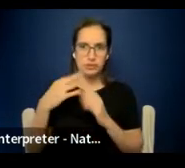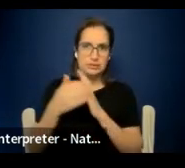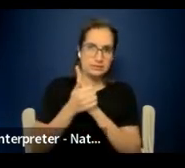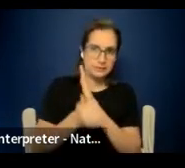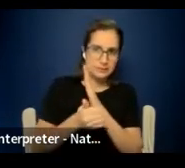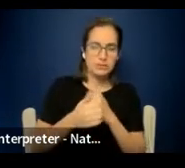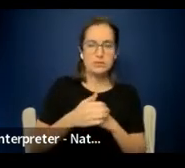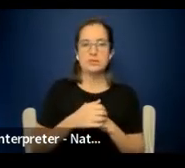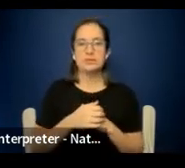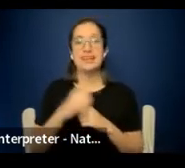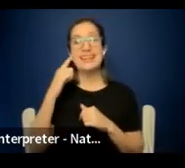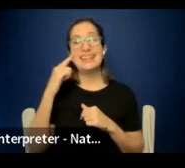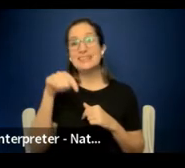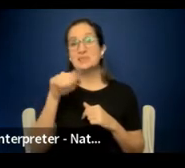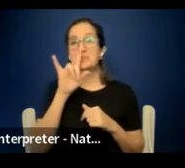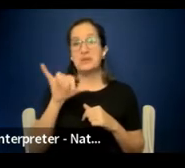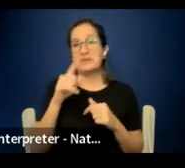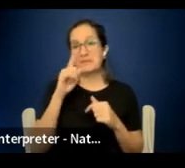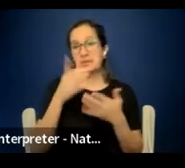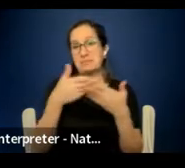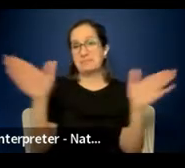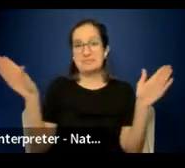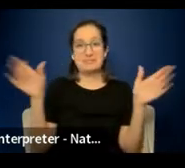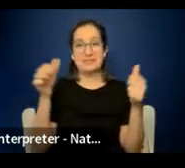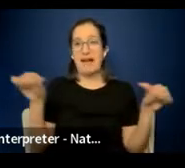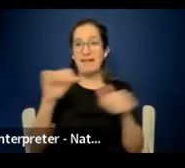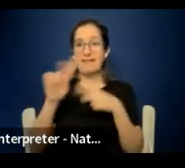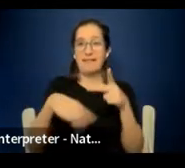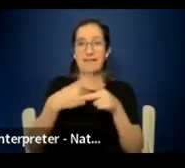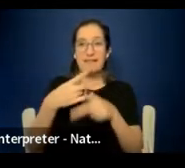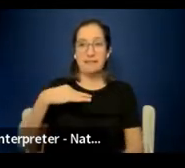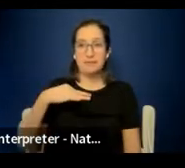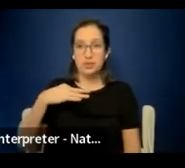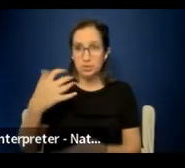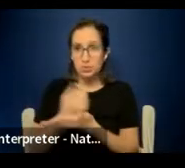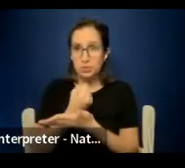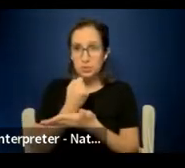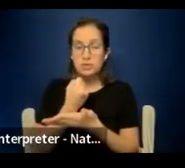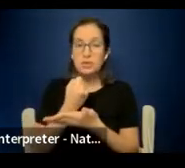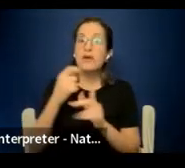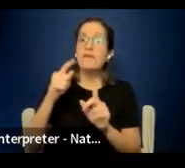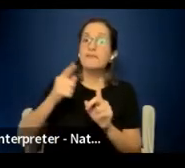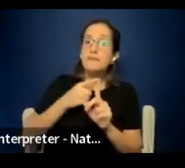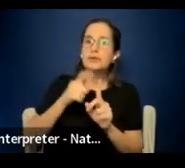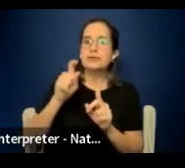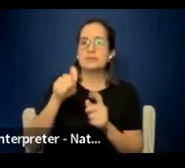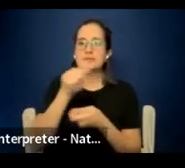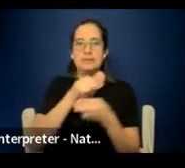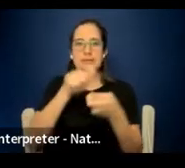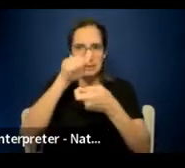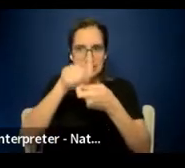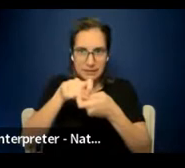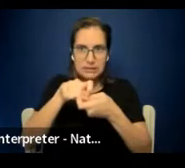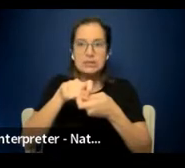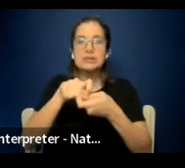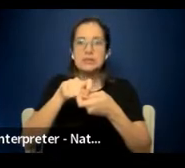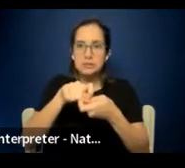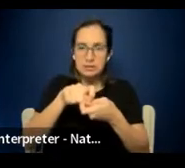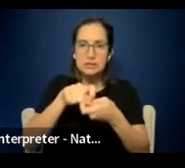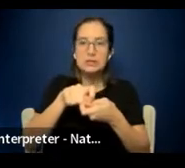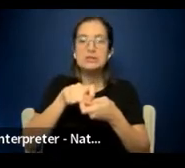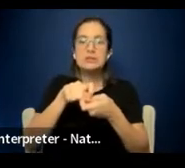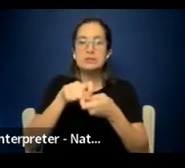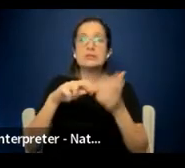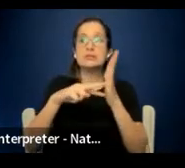type of volunteer opportunity. So, you know, first we want to be really specific about what we're looking for, about the